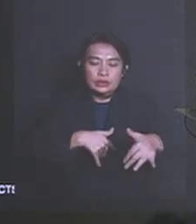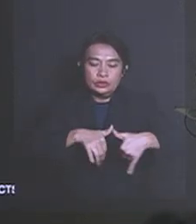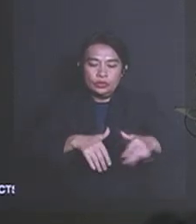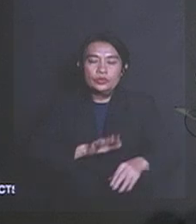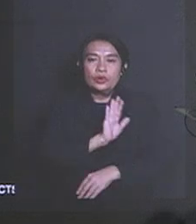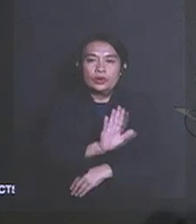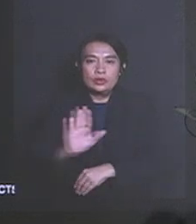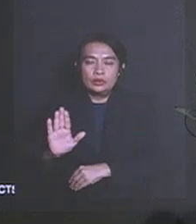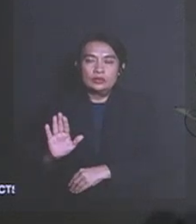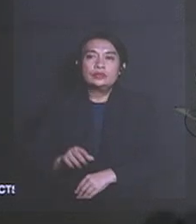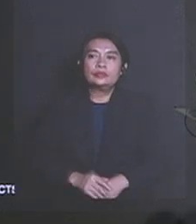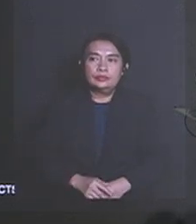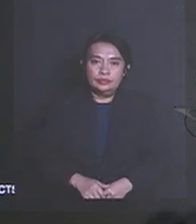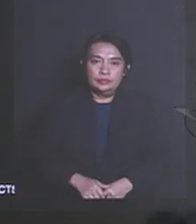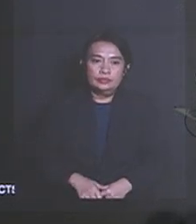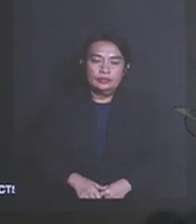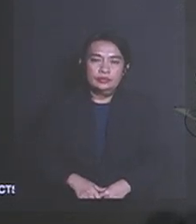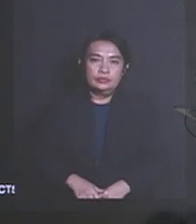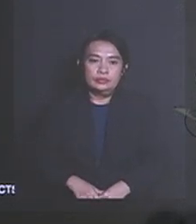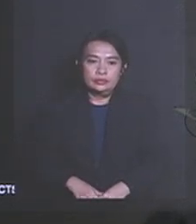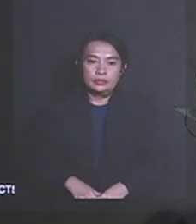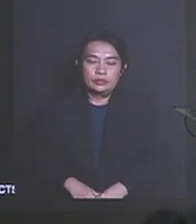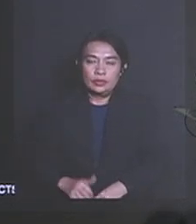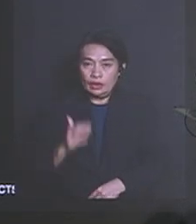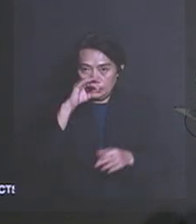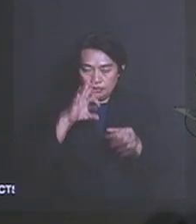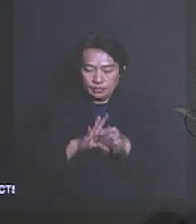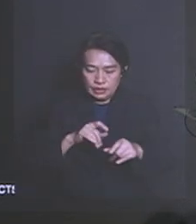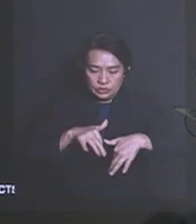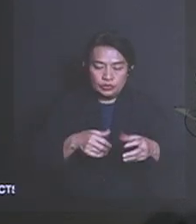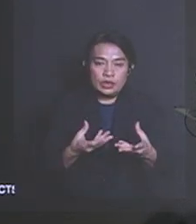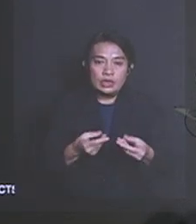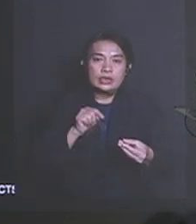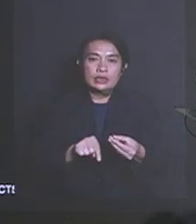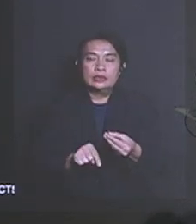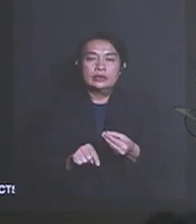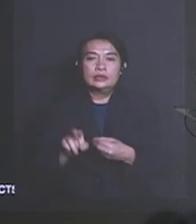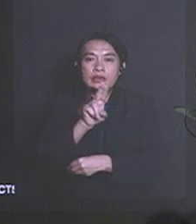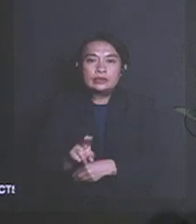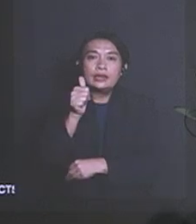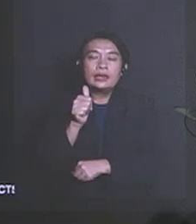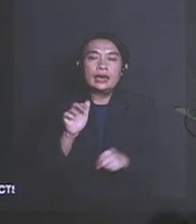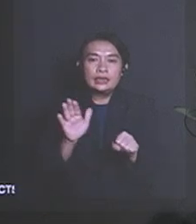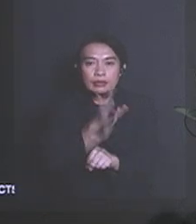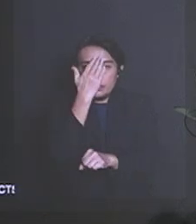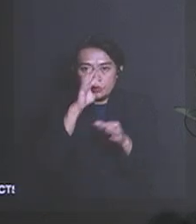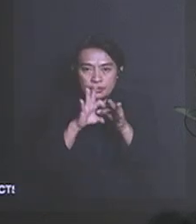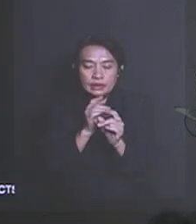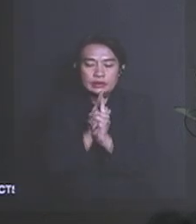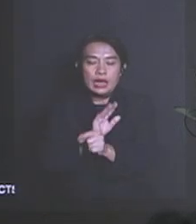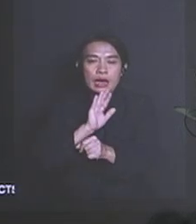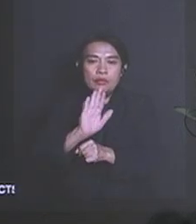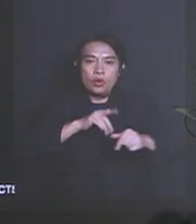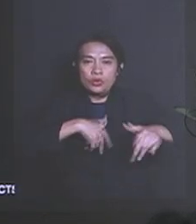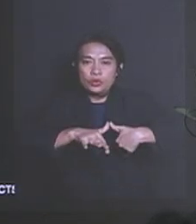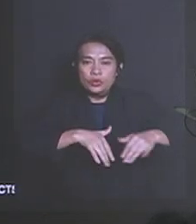The land can be fully utilized according to the community's requirements. It is also easy to construct and modify by the